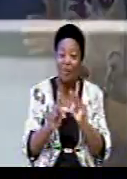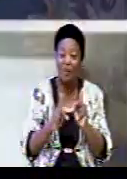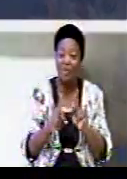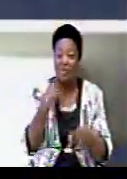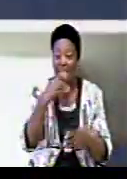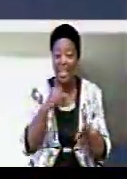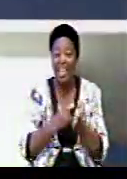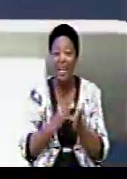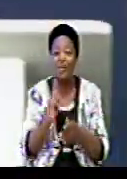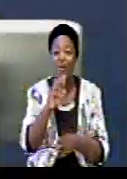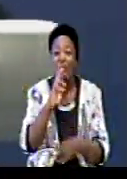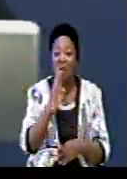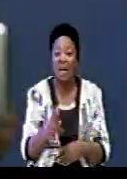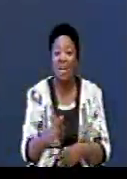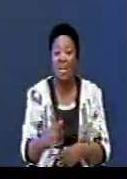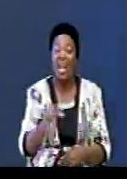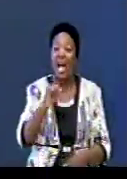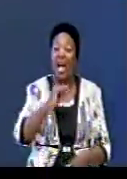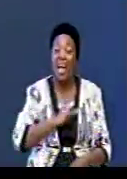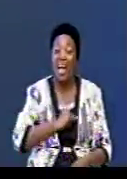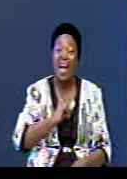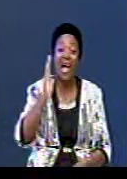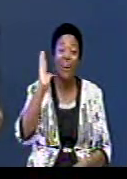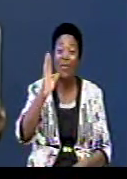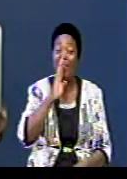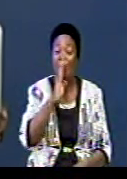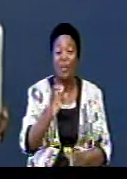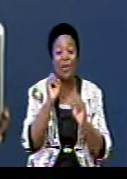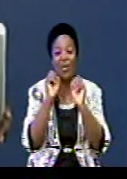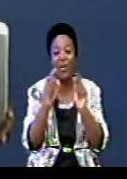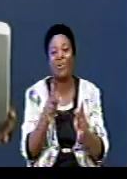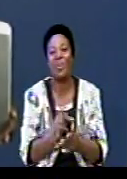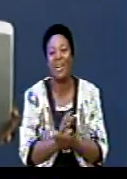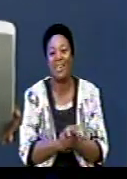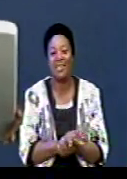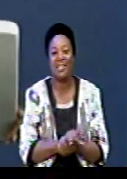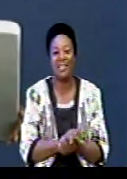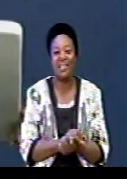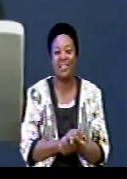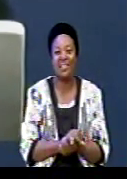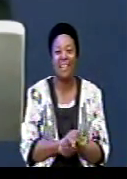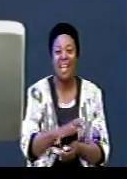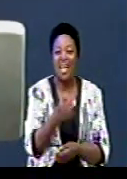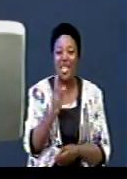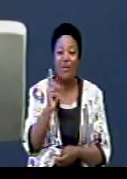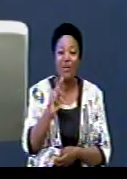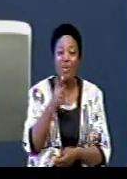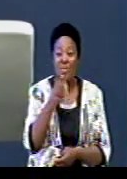dried up. Father, in Jesus' name,